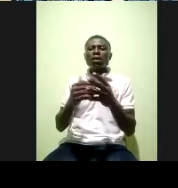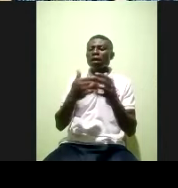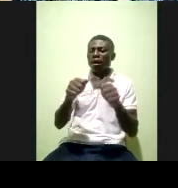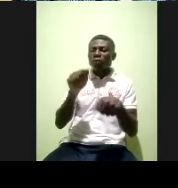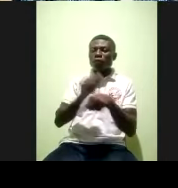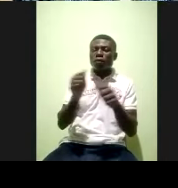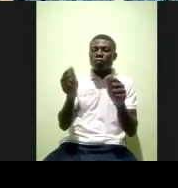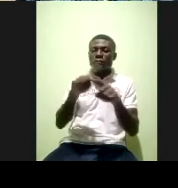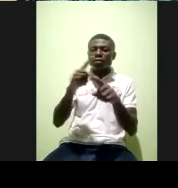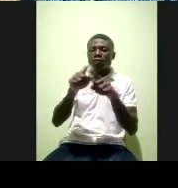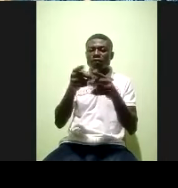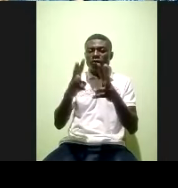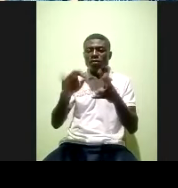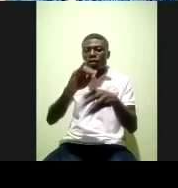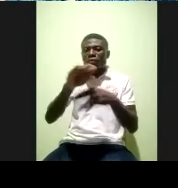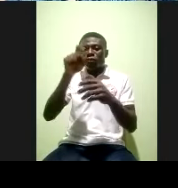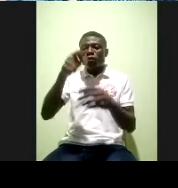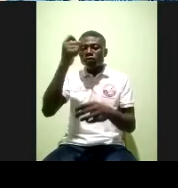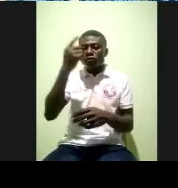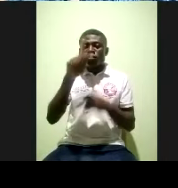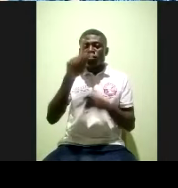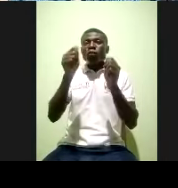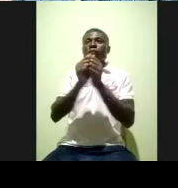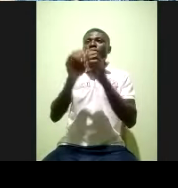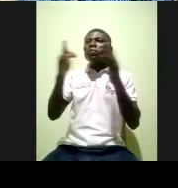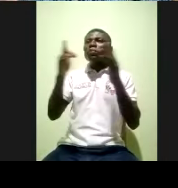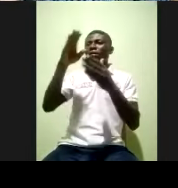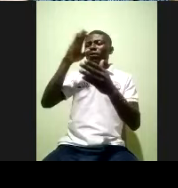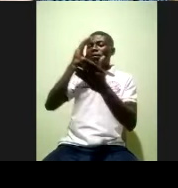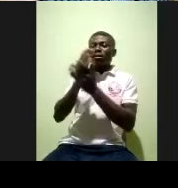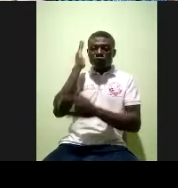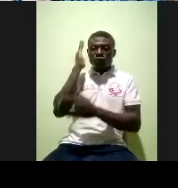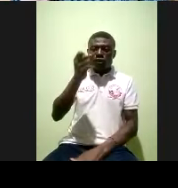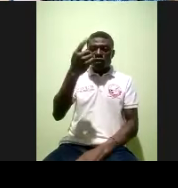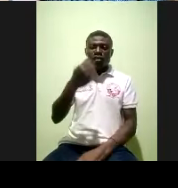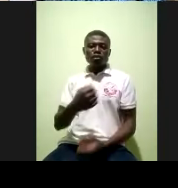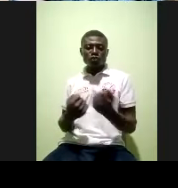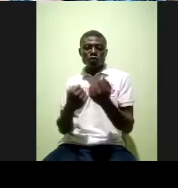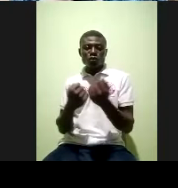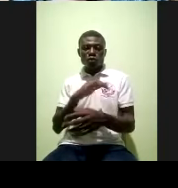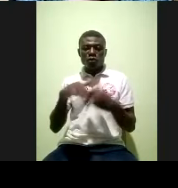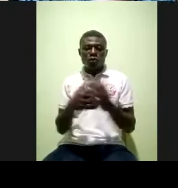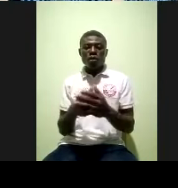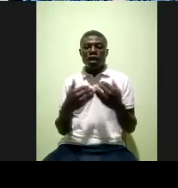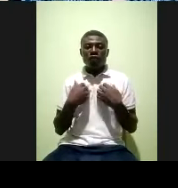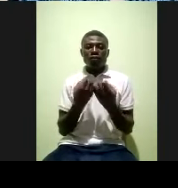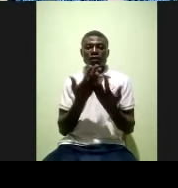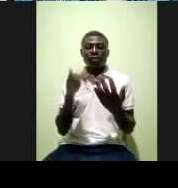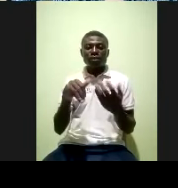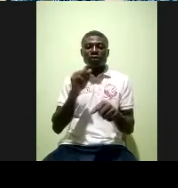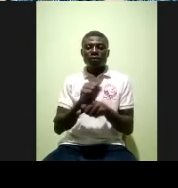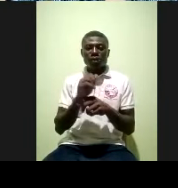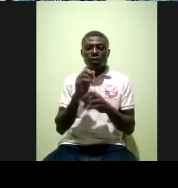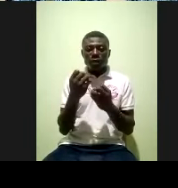and many of them have even become famous for it. There have been many famous dyslexic